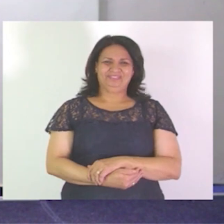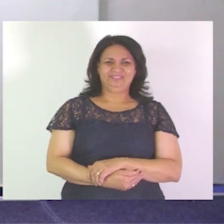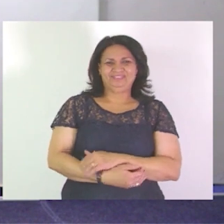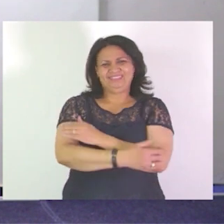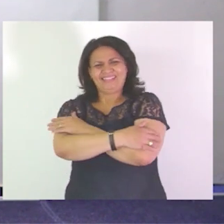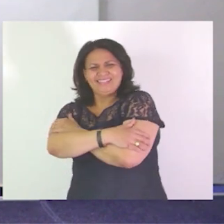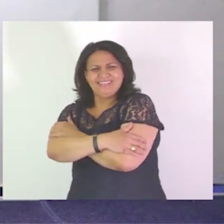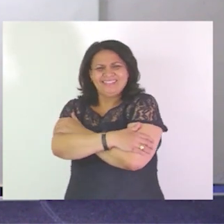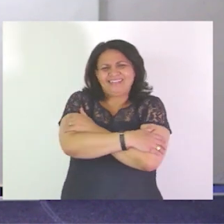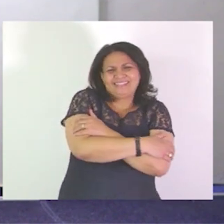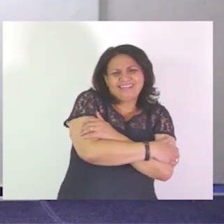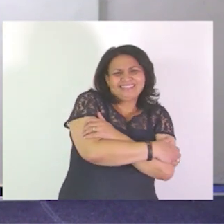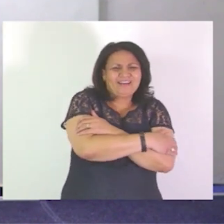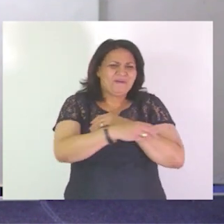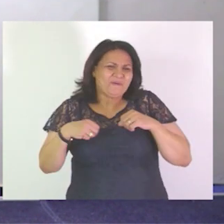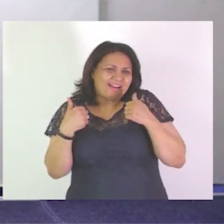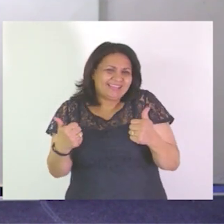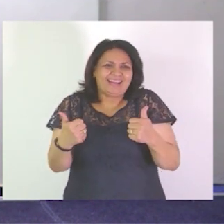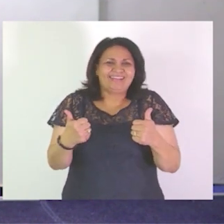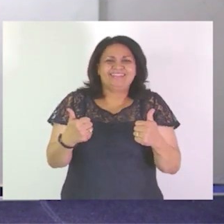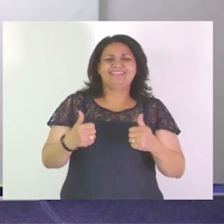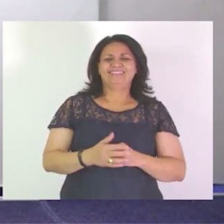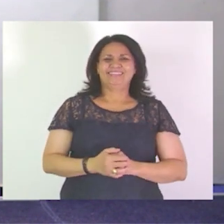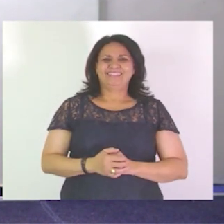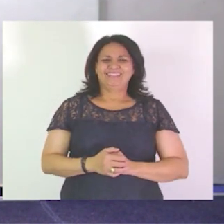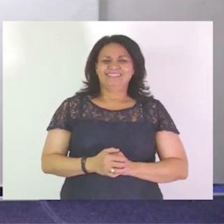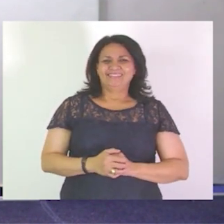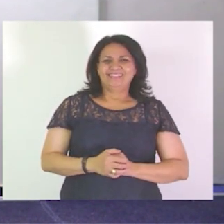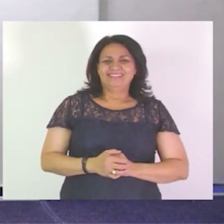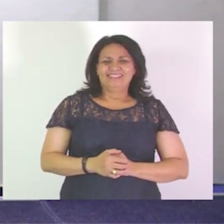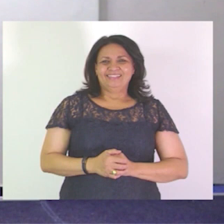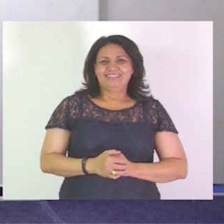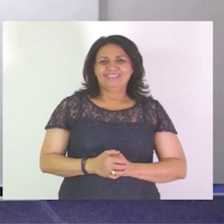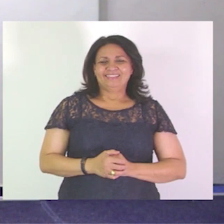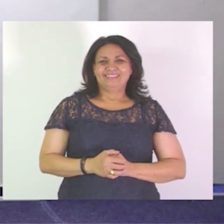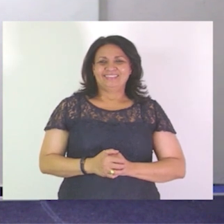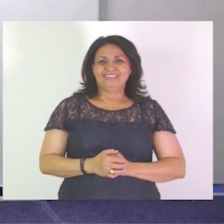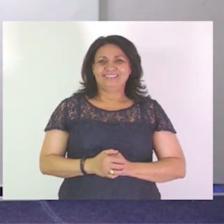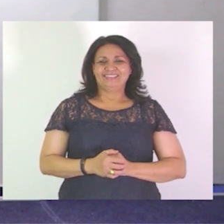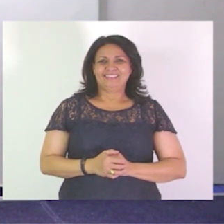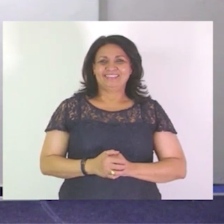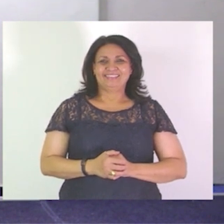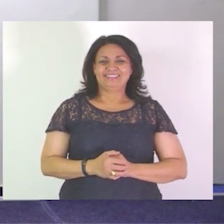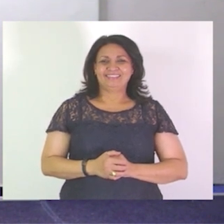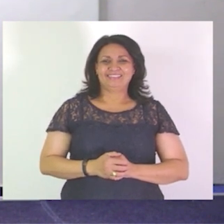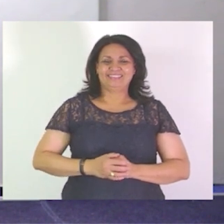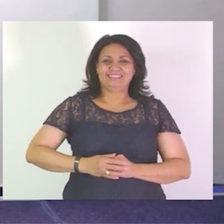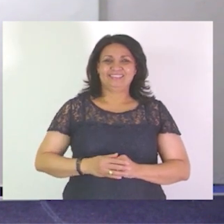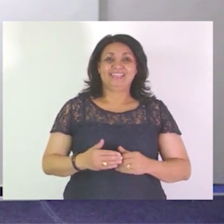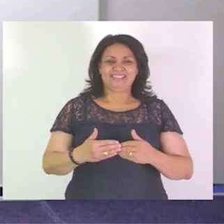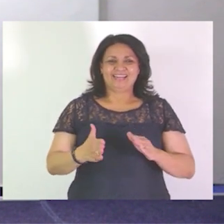tight, tight. Well done. The next one we want to do, make sure that you are standing at the place that you